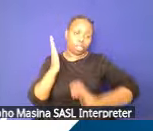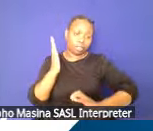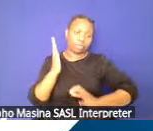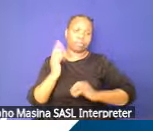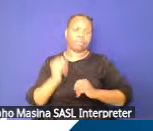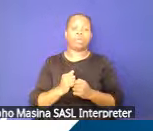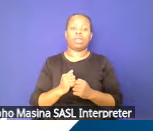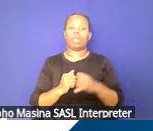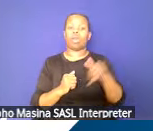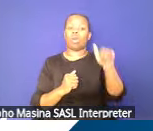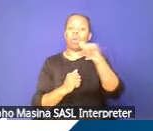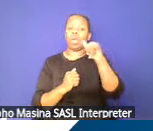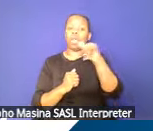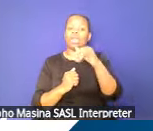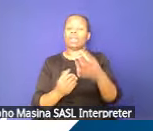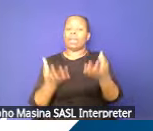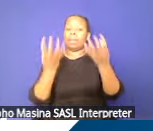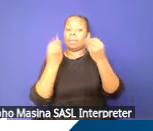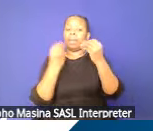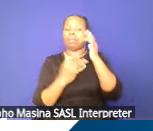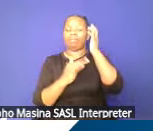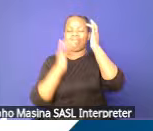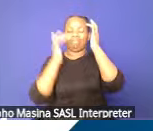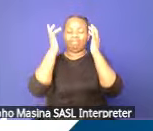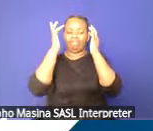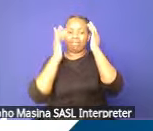takes the following into consideration.